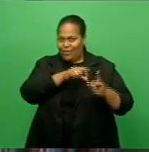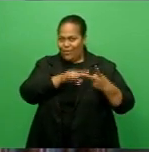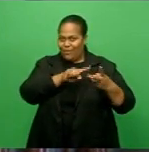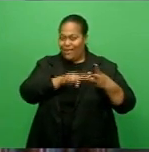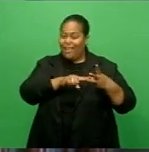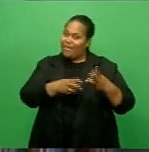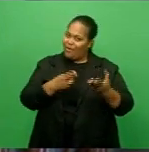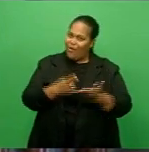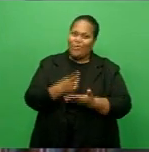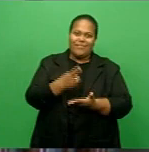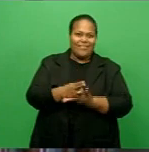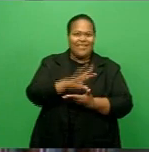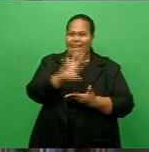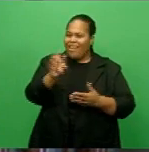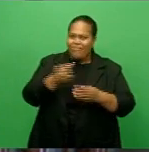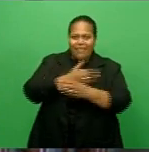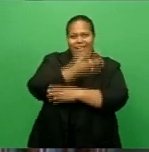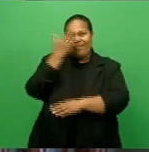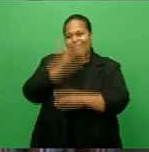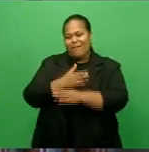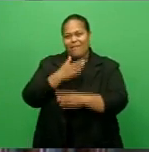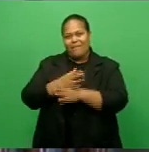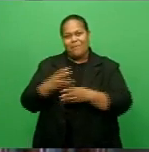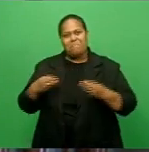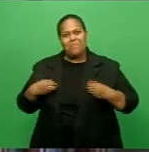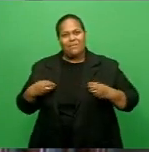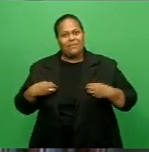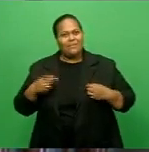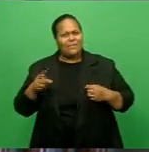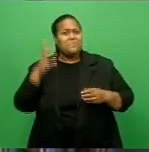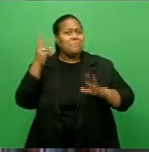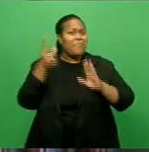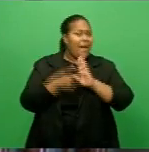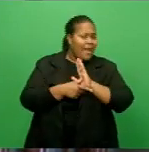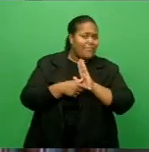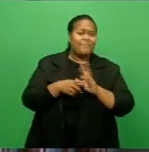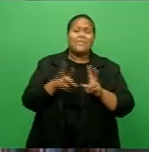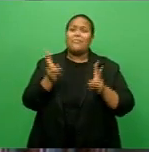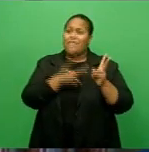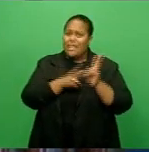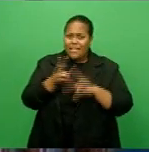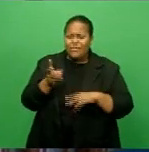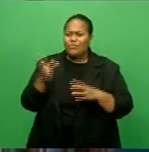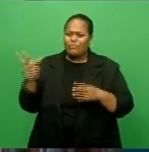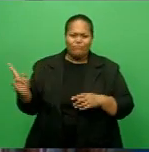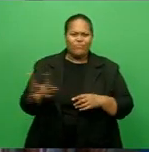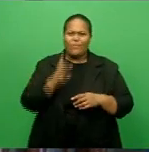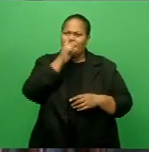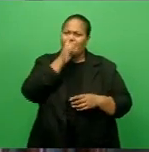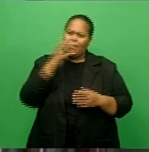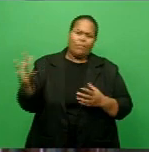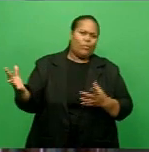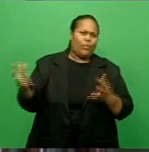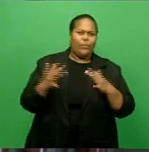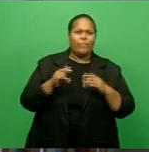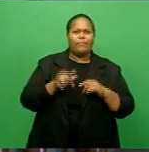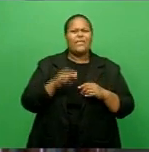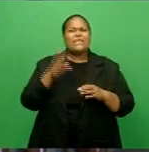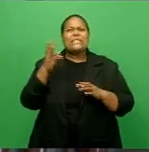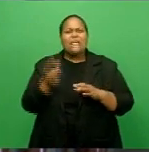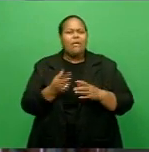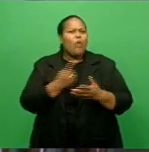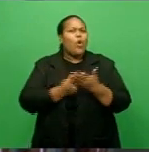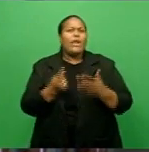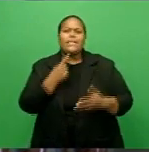the daily operations of the business. At times, some people in villages say that business is only fit for those in